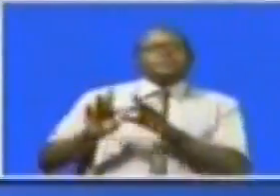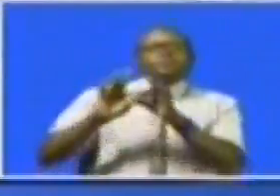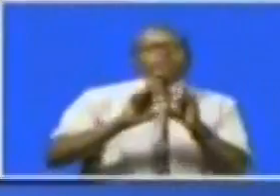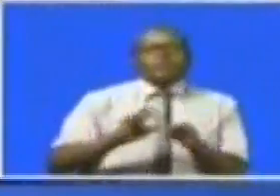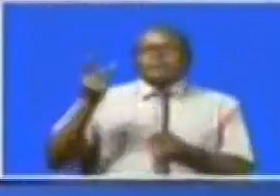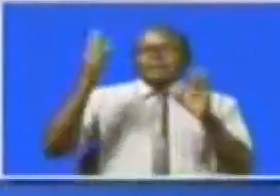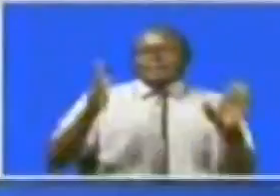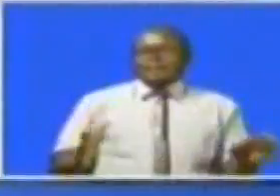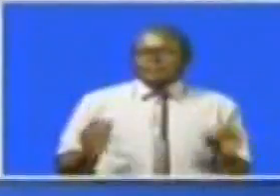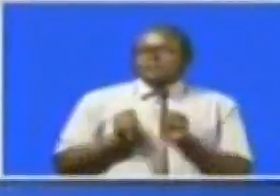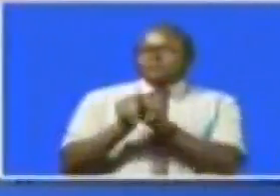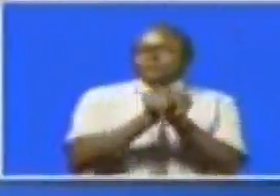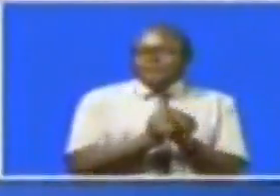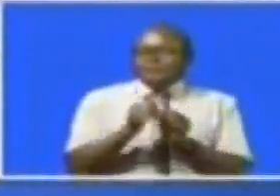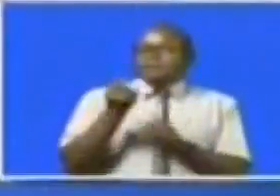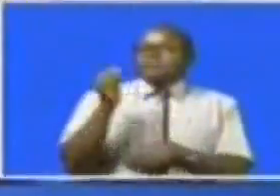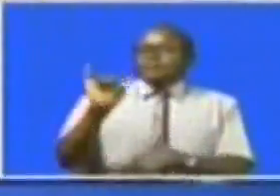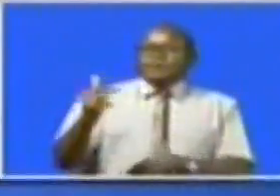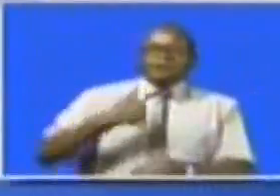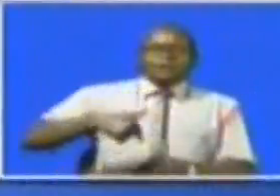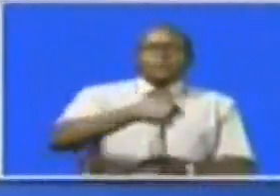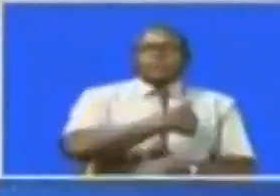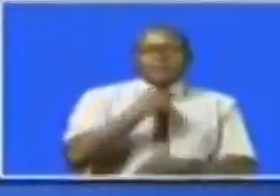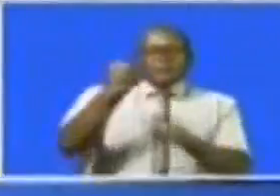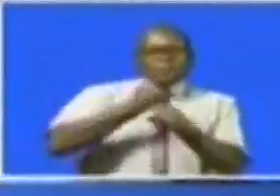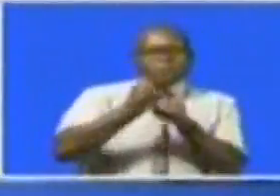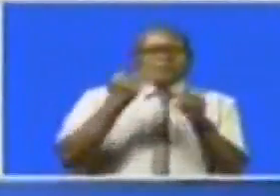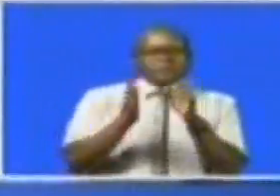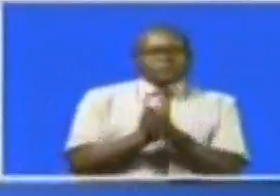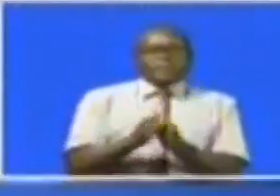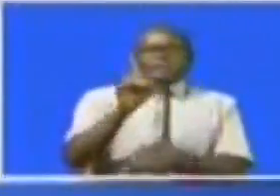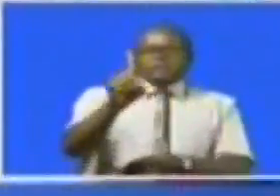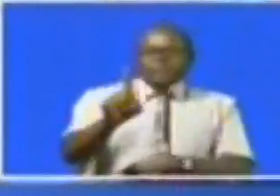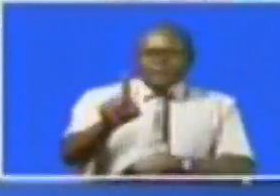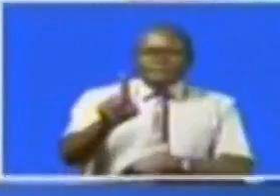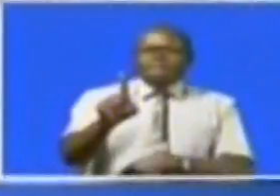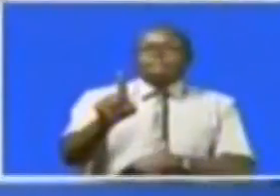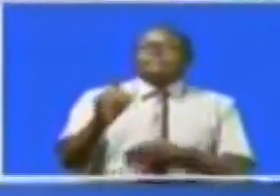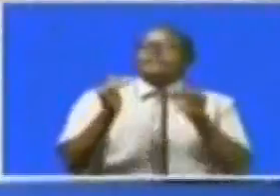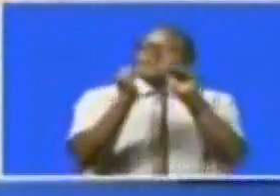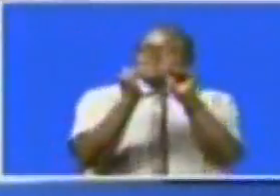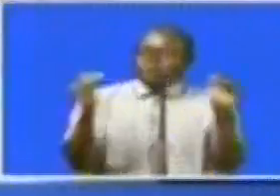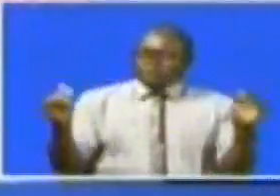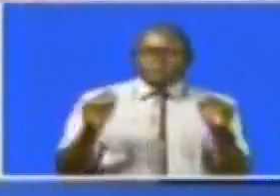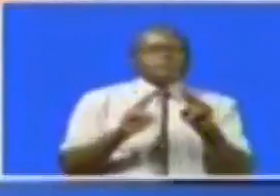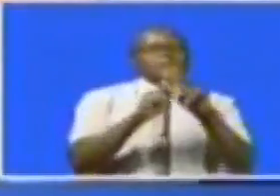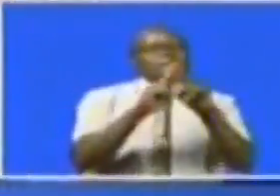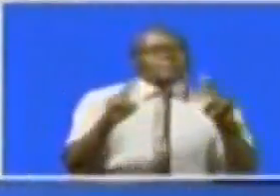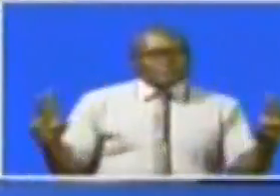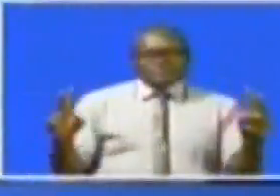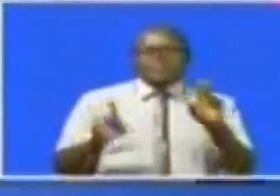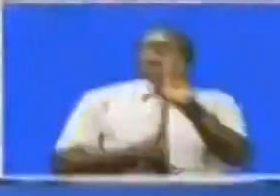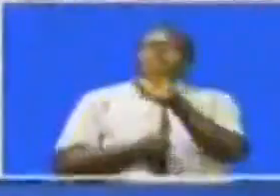Kenya wote ndio tuweze kutembea barabara moja ya usawa na amani